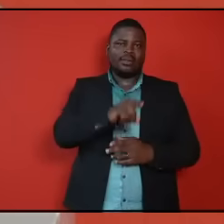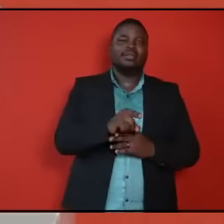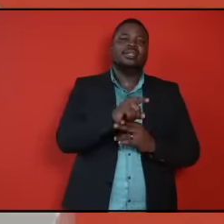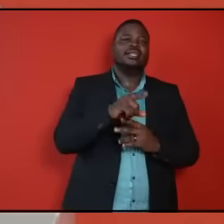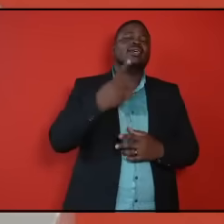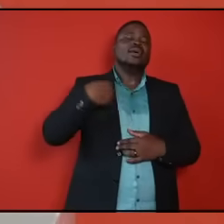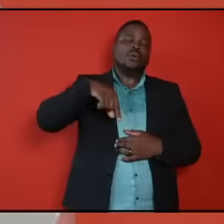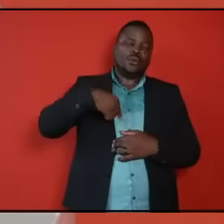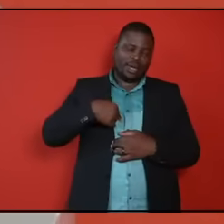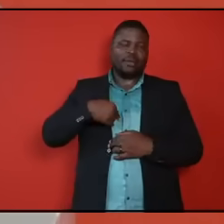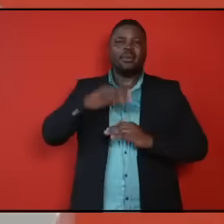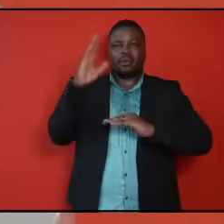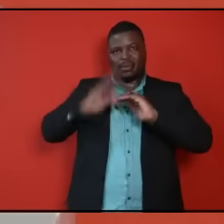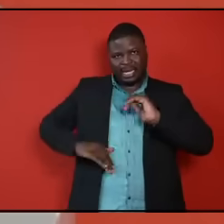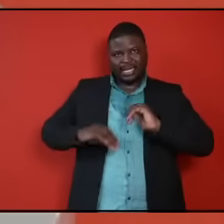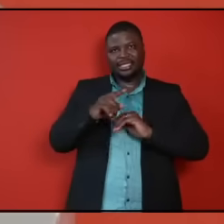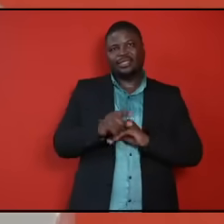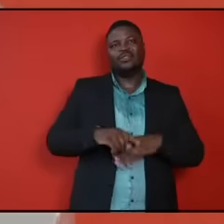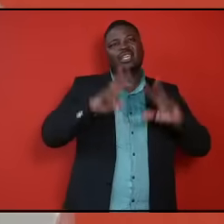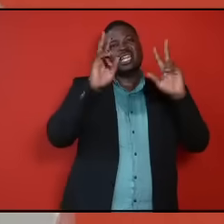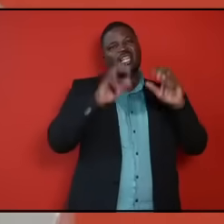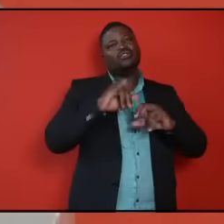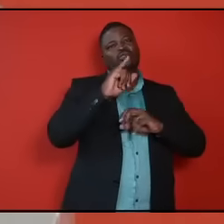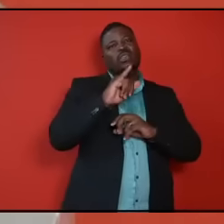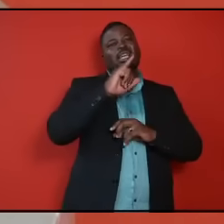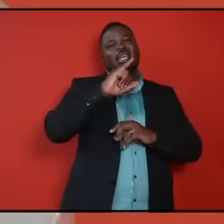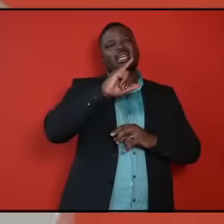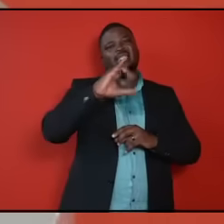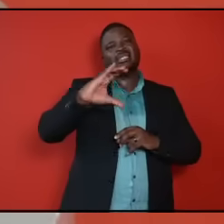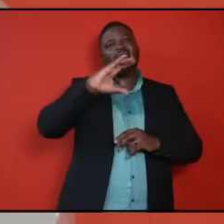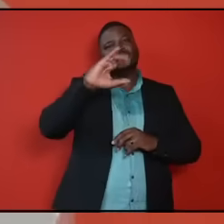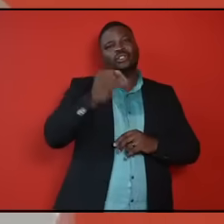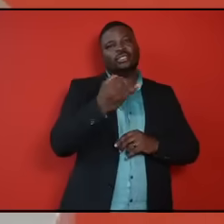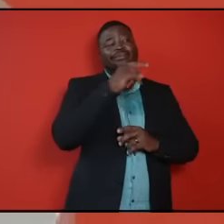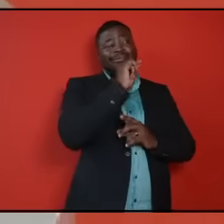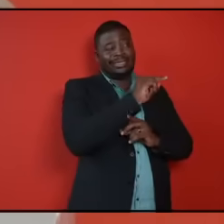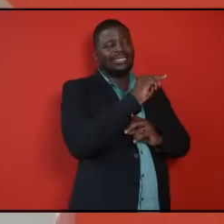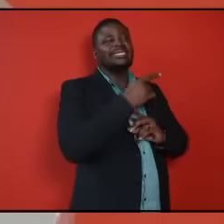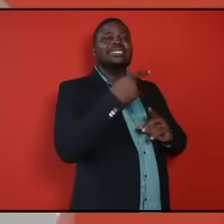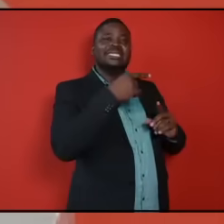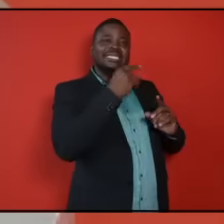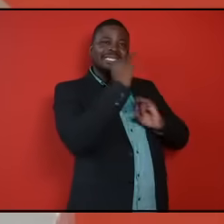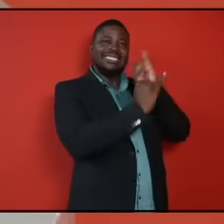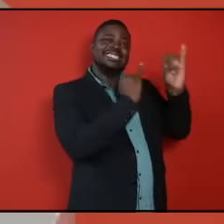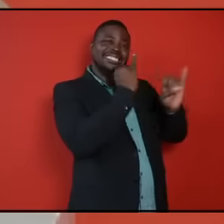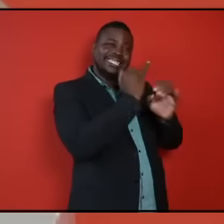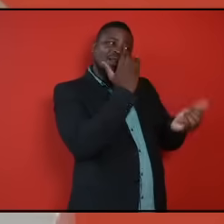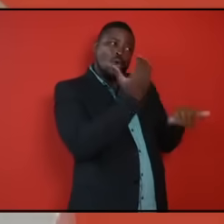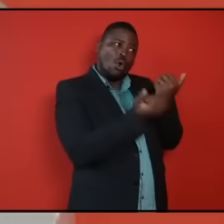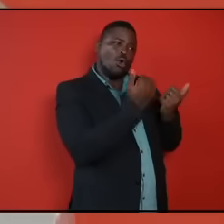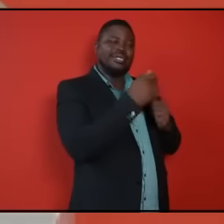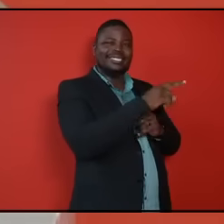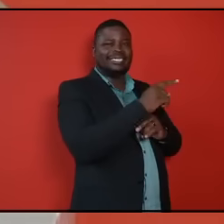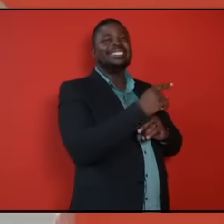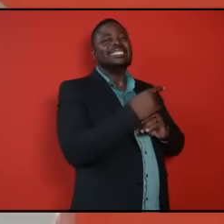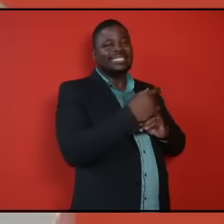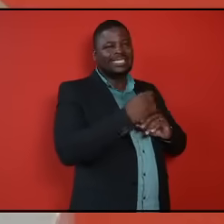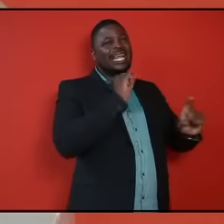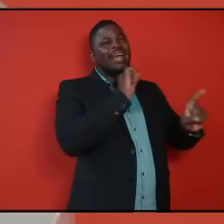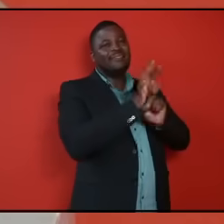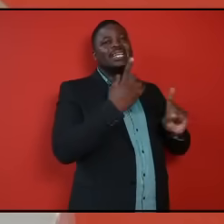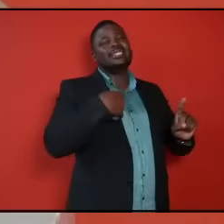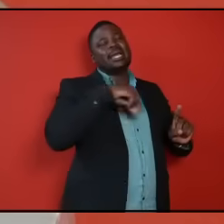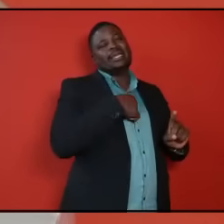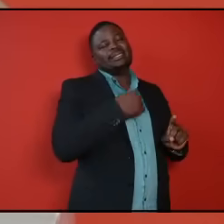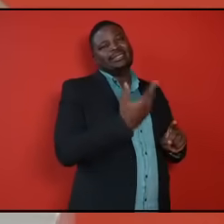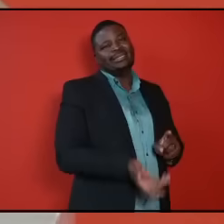you took against Israel. And this local government is going to be sponsored in such a